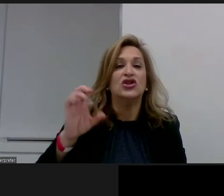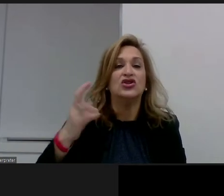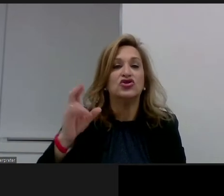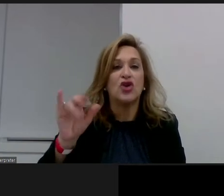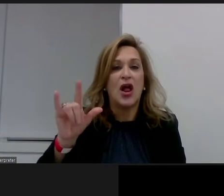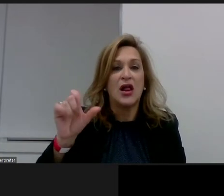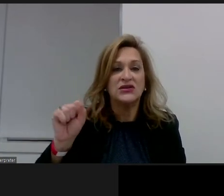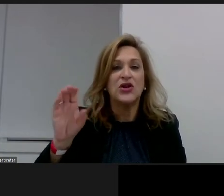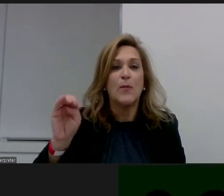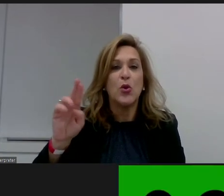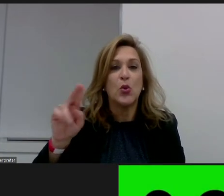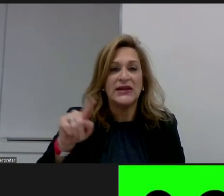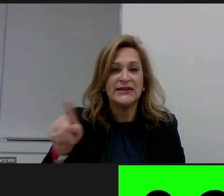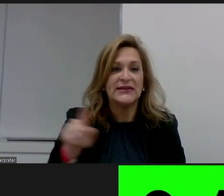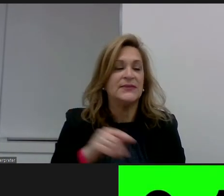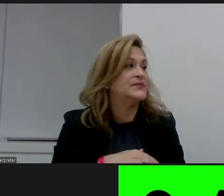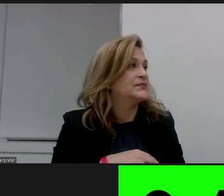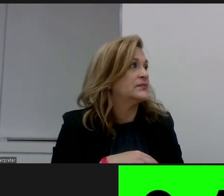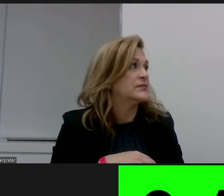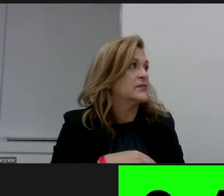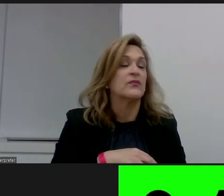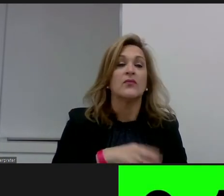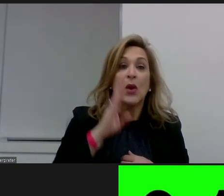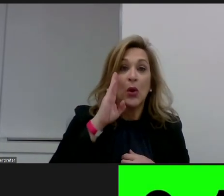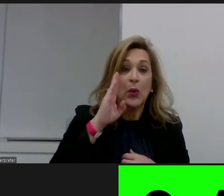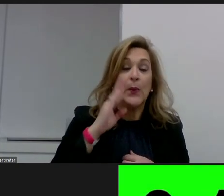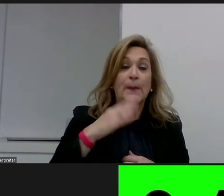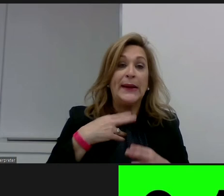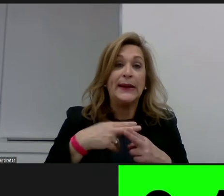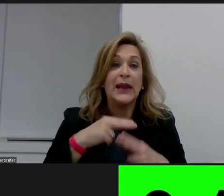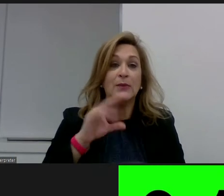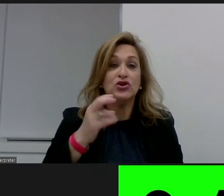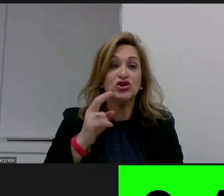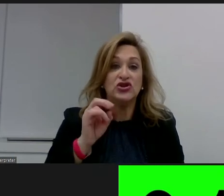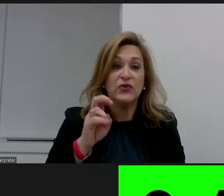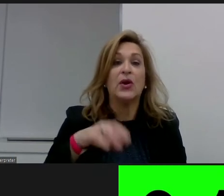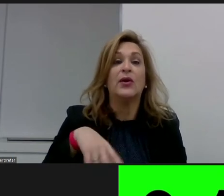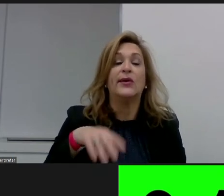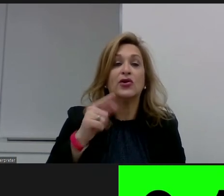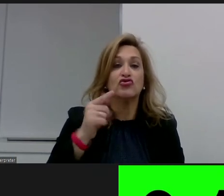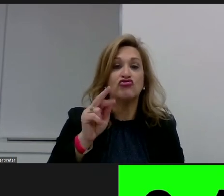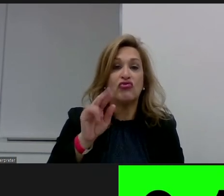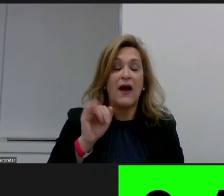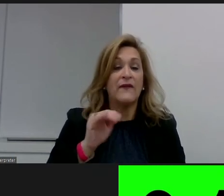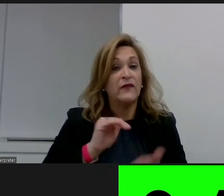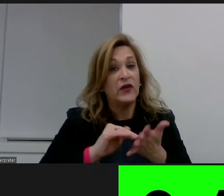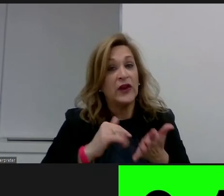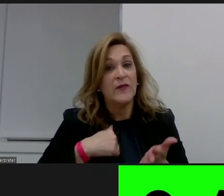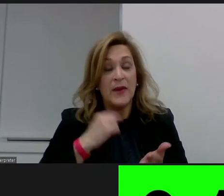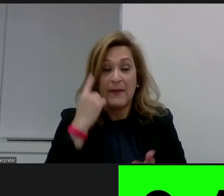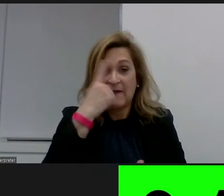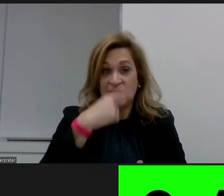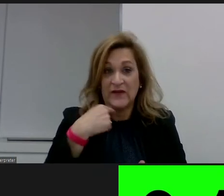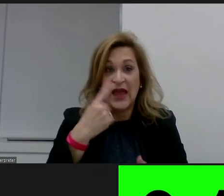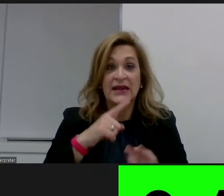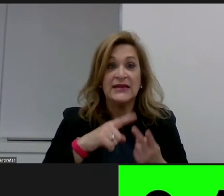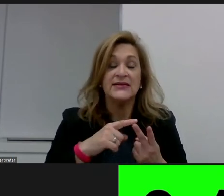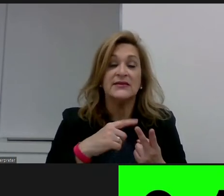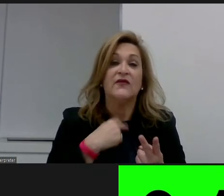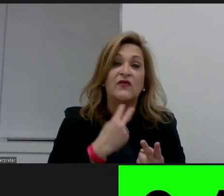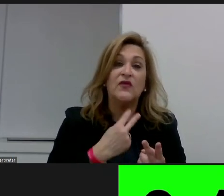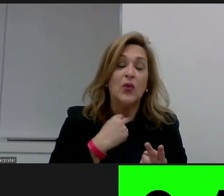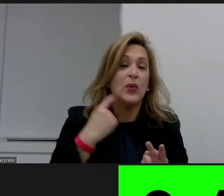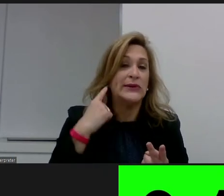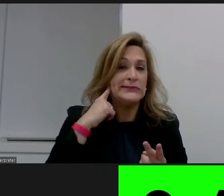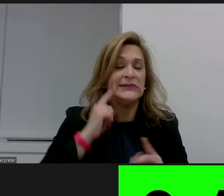Good evening. I'm Christopher D. Greif, and forgive me if my face and voice is a little different because I have Bell palsy, so please forgive me my